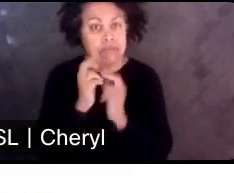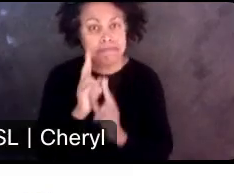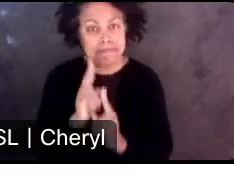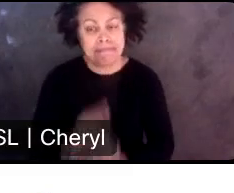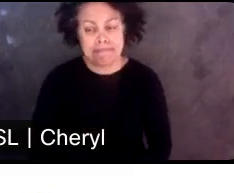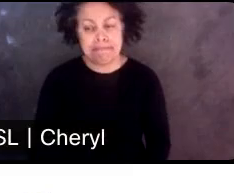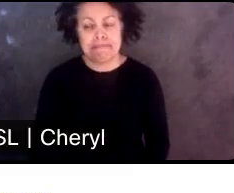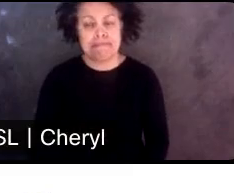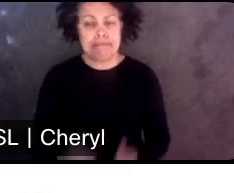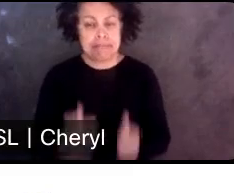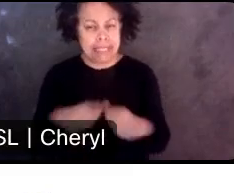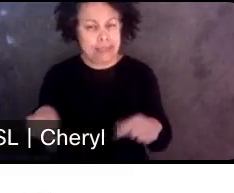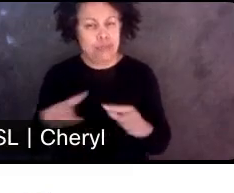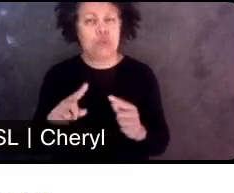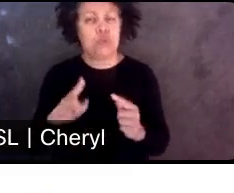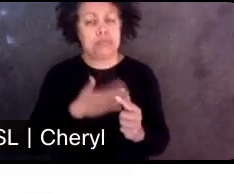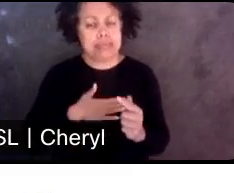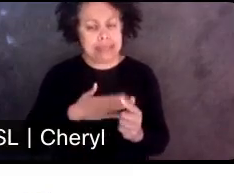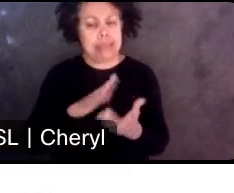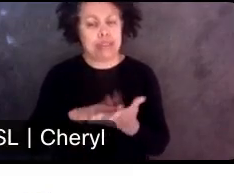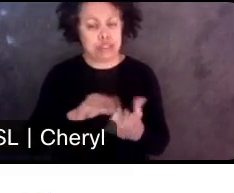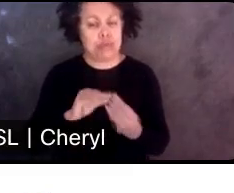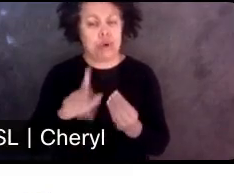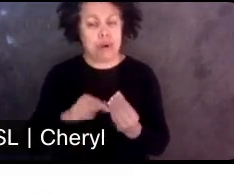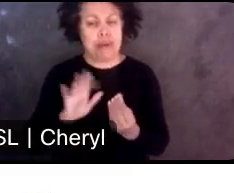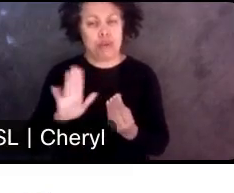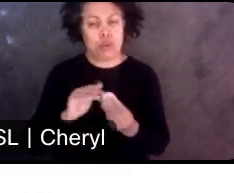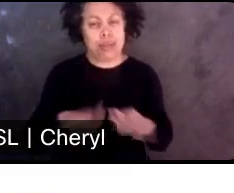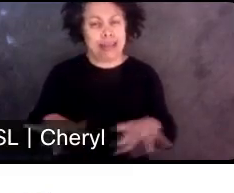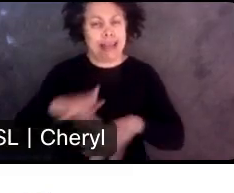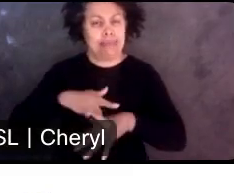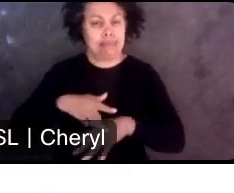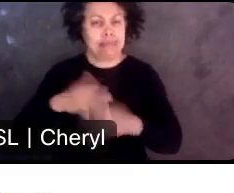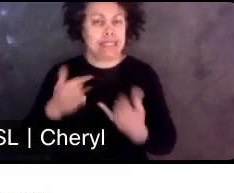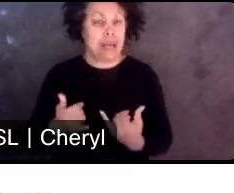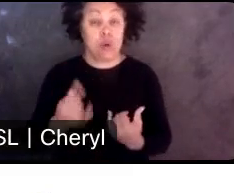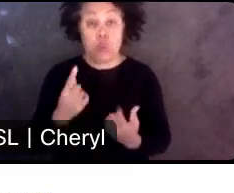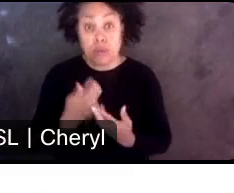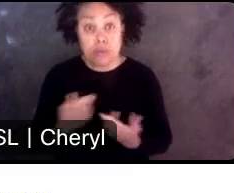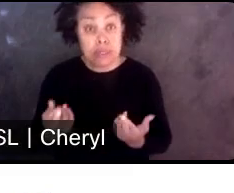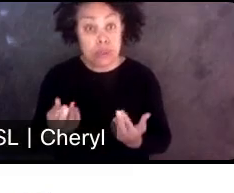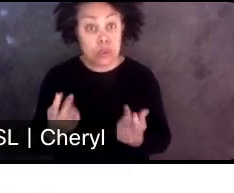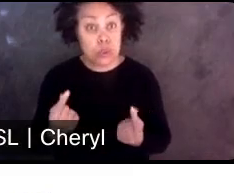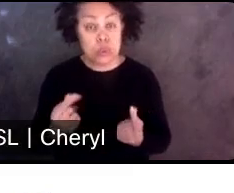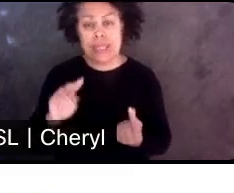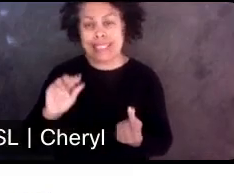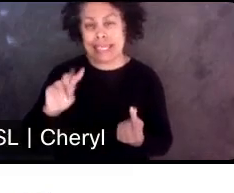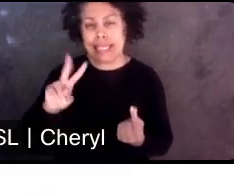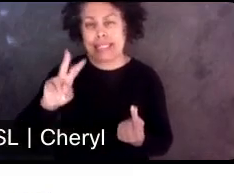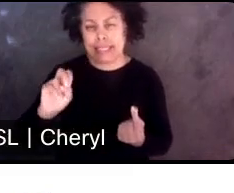to learn more about the land you are connected to. And one resource to get started is the website